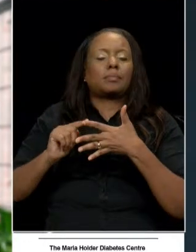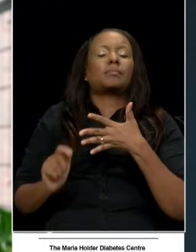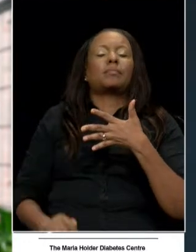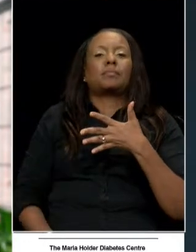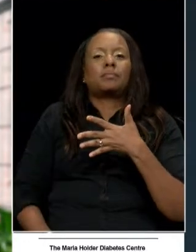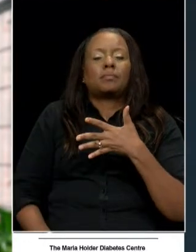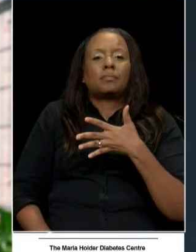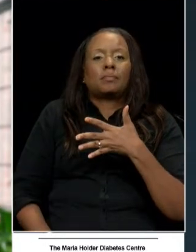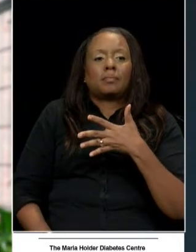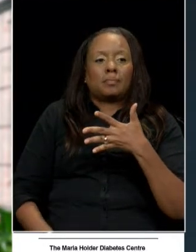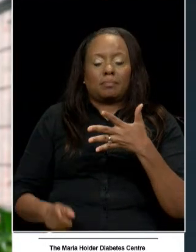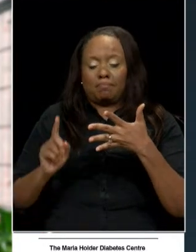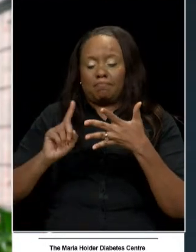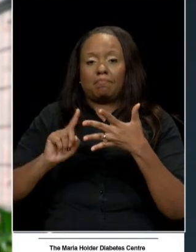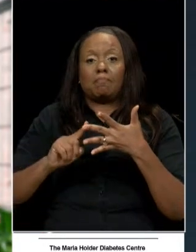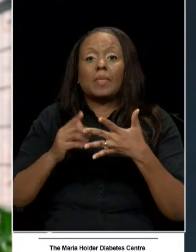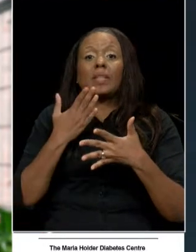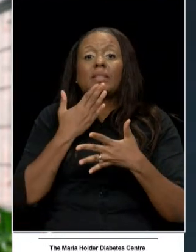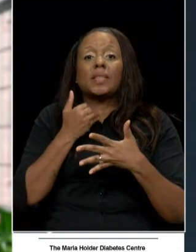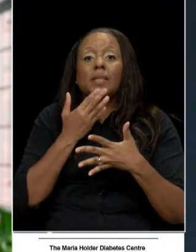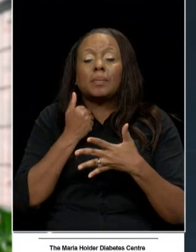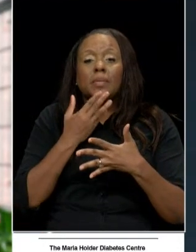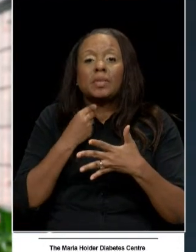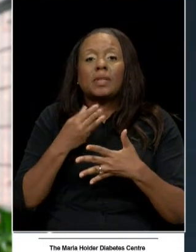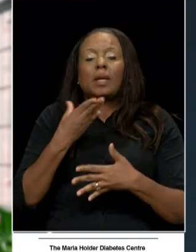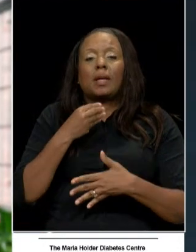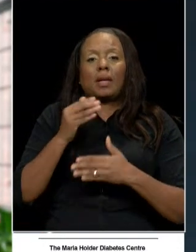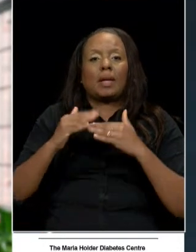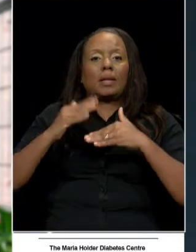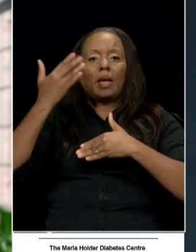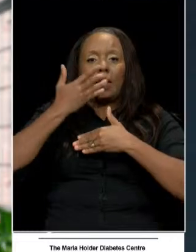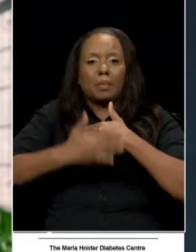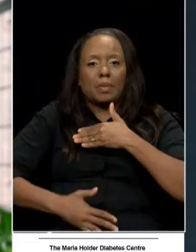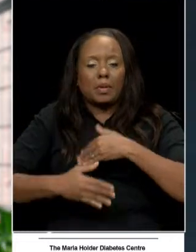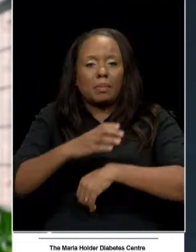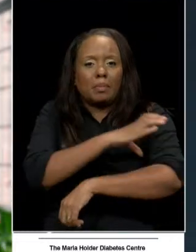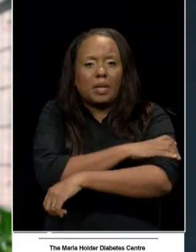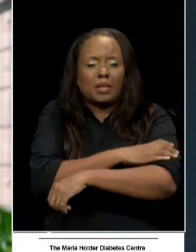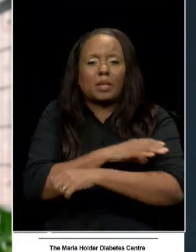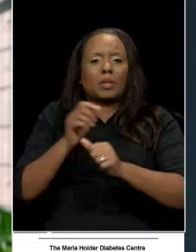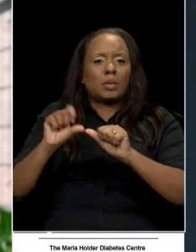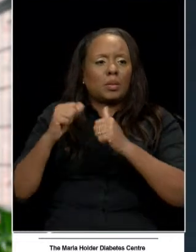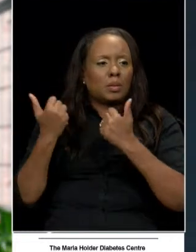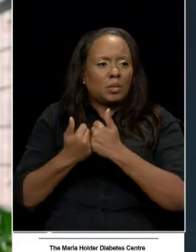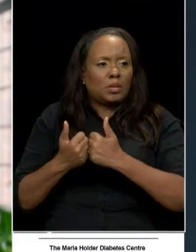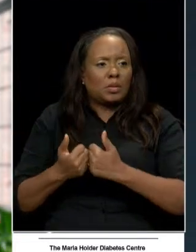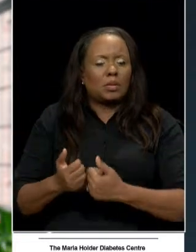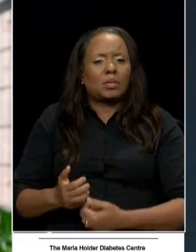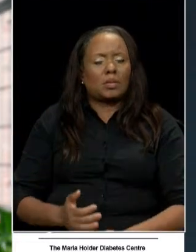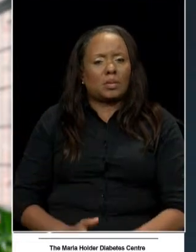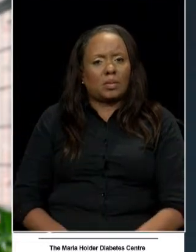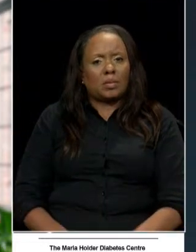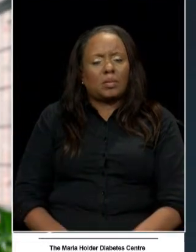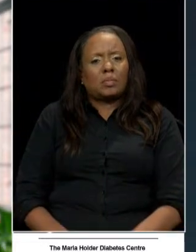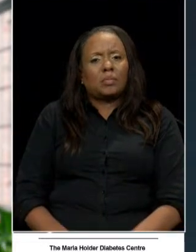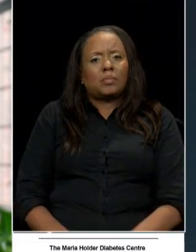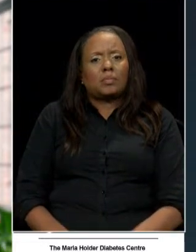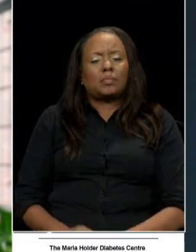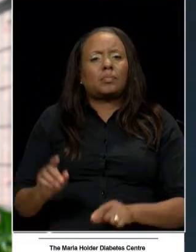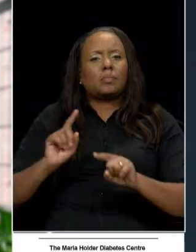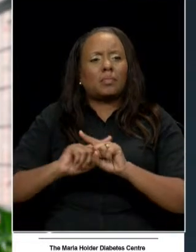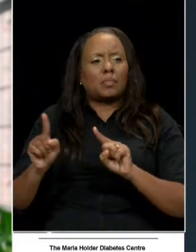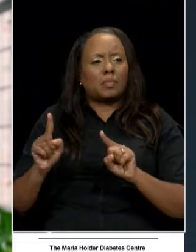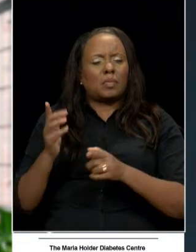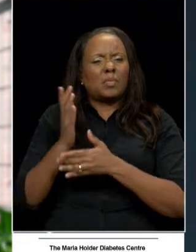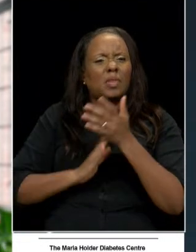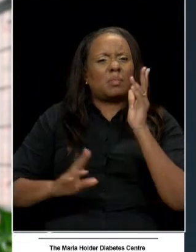the Diabetes and Hypertension Association, but there is a bit of confusion in the minds